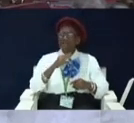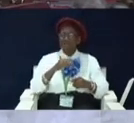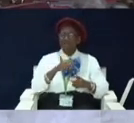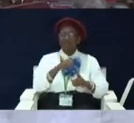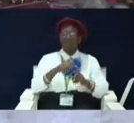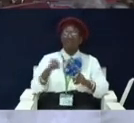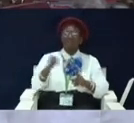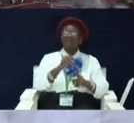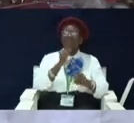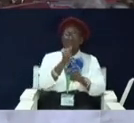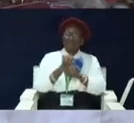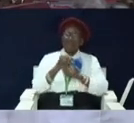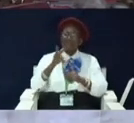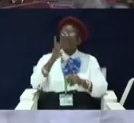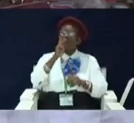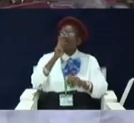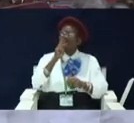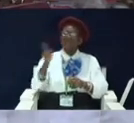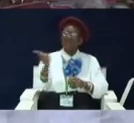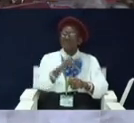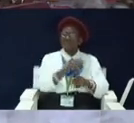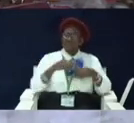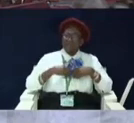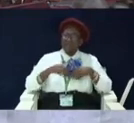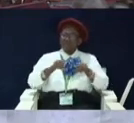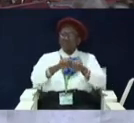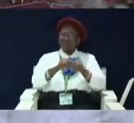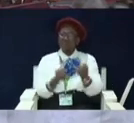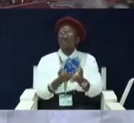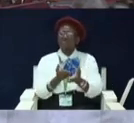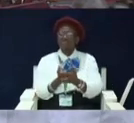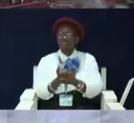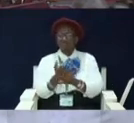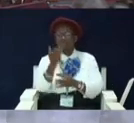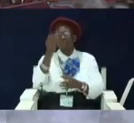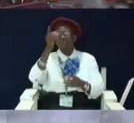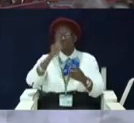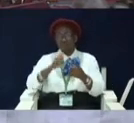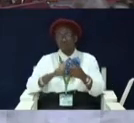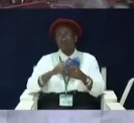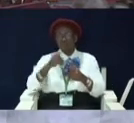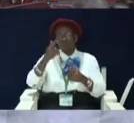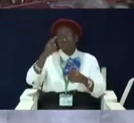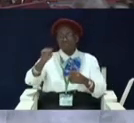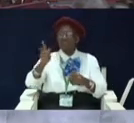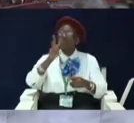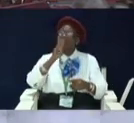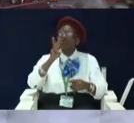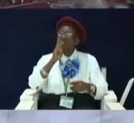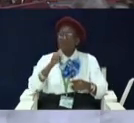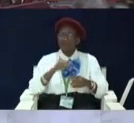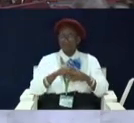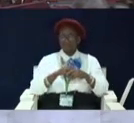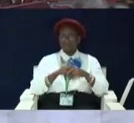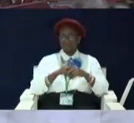water, you have broken through to water. Pe te ba ti kan omi e ti ni aluyo kan niyan.